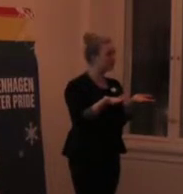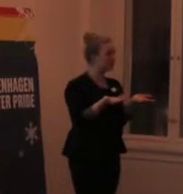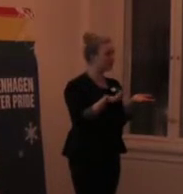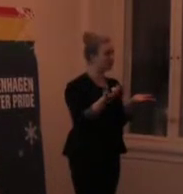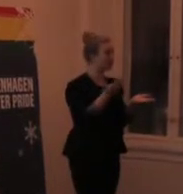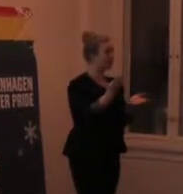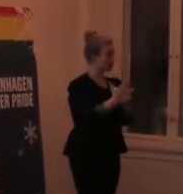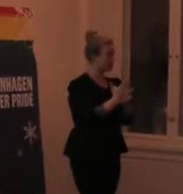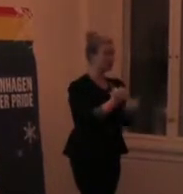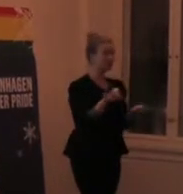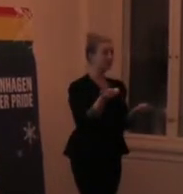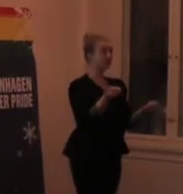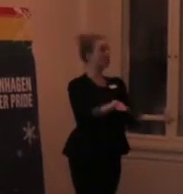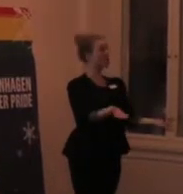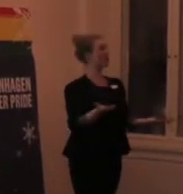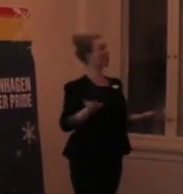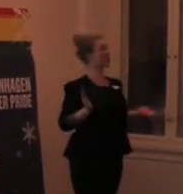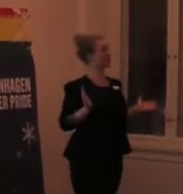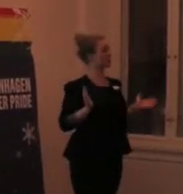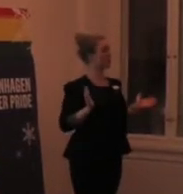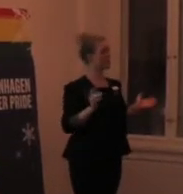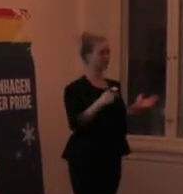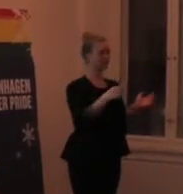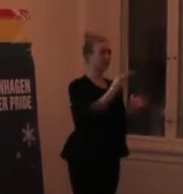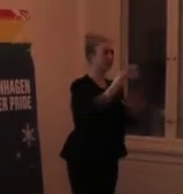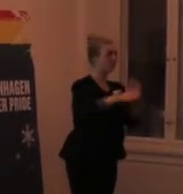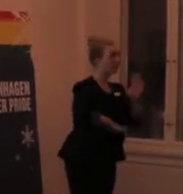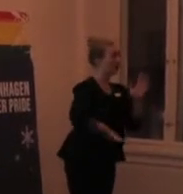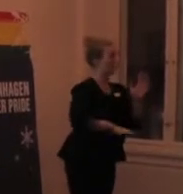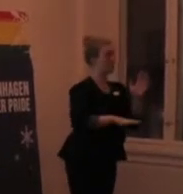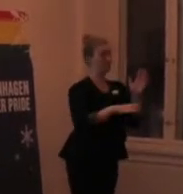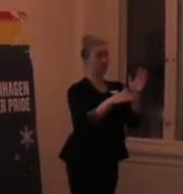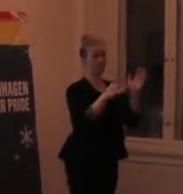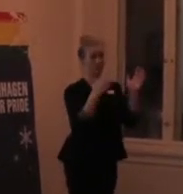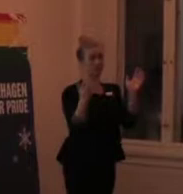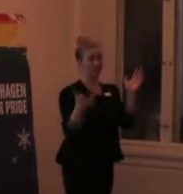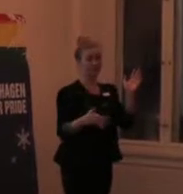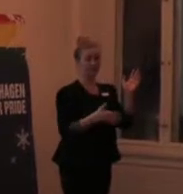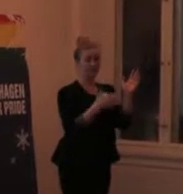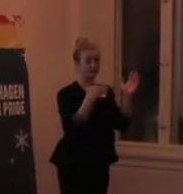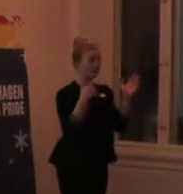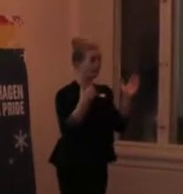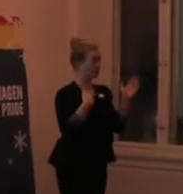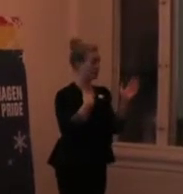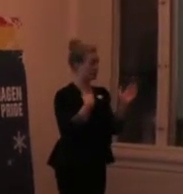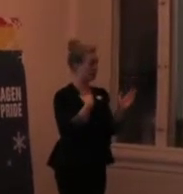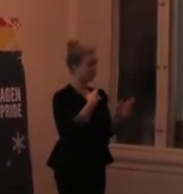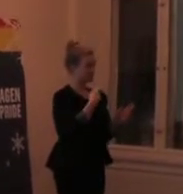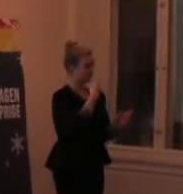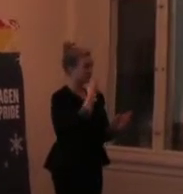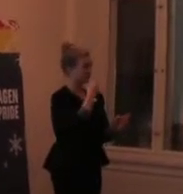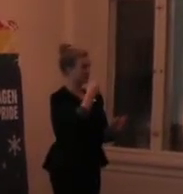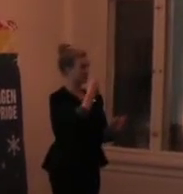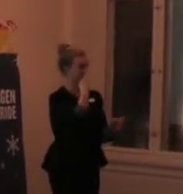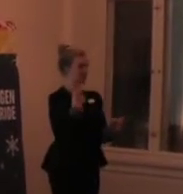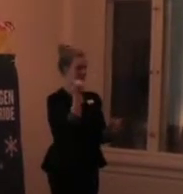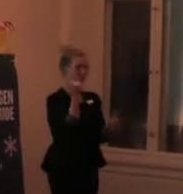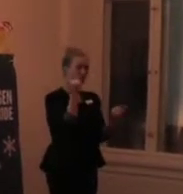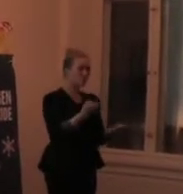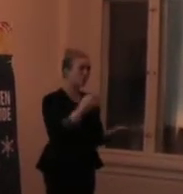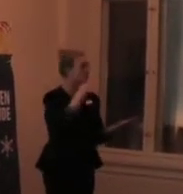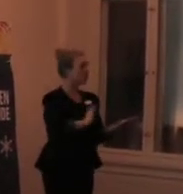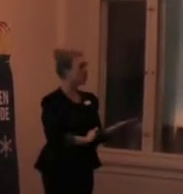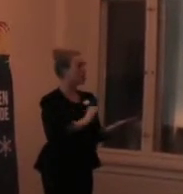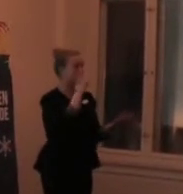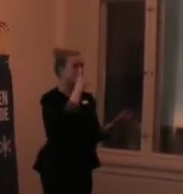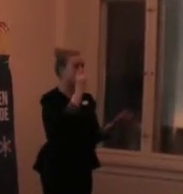giving space to TV programs and shows and hosts to talk about homosexuality